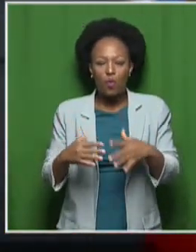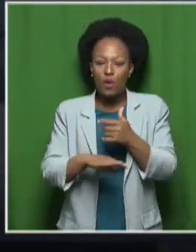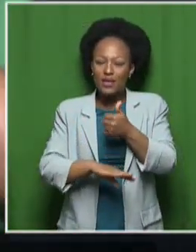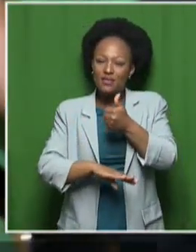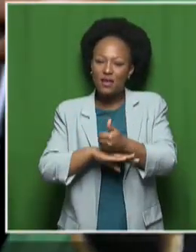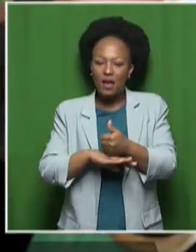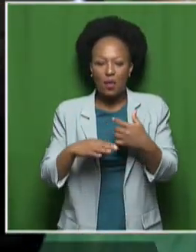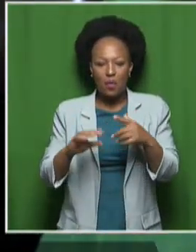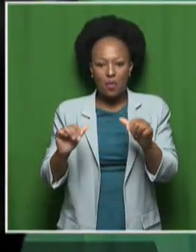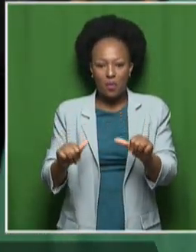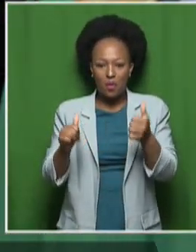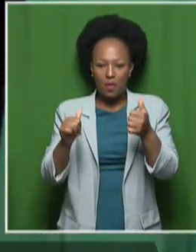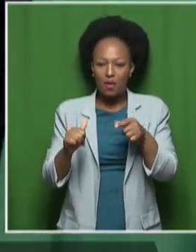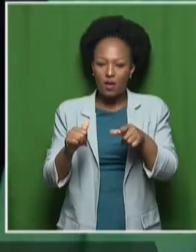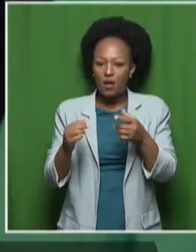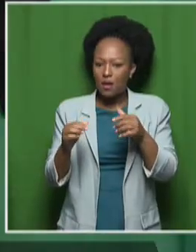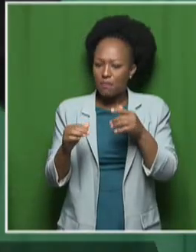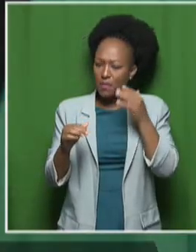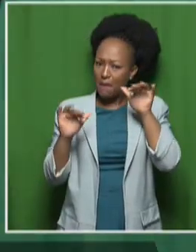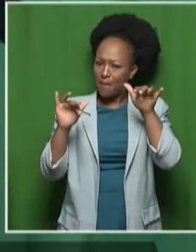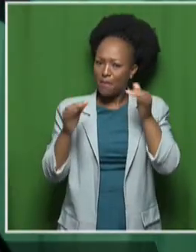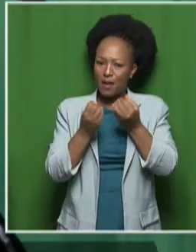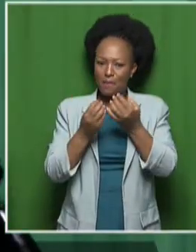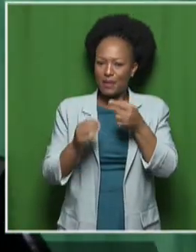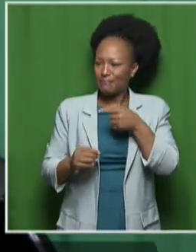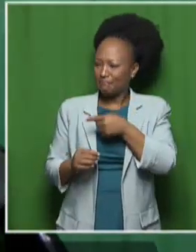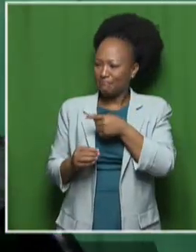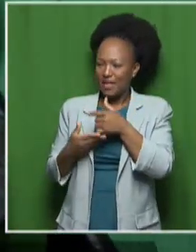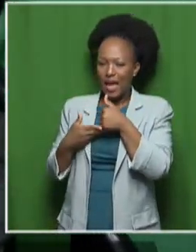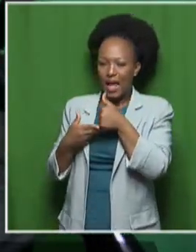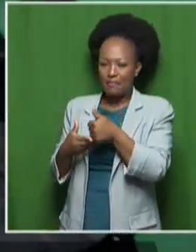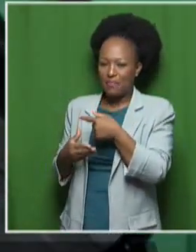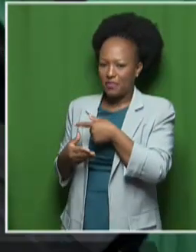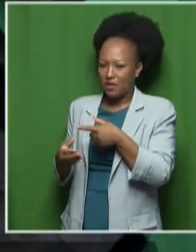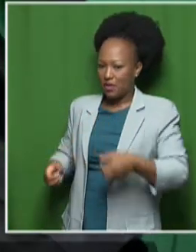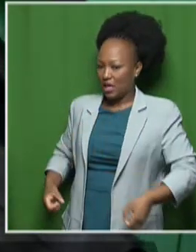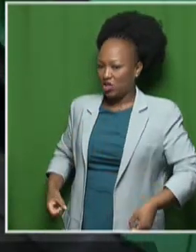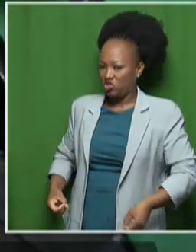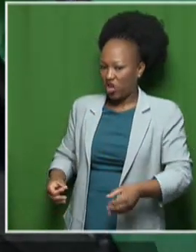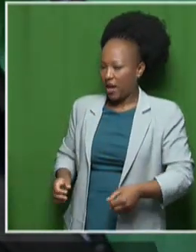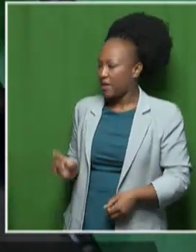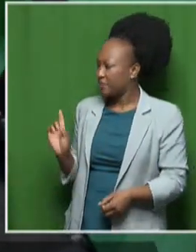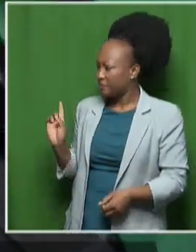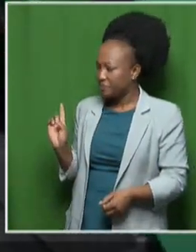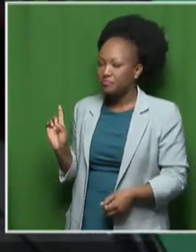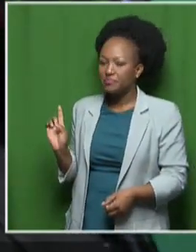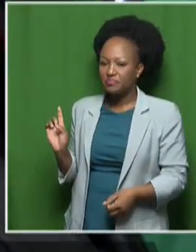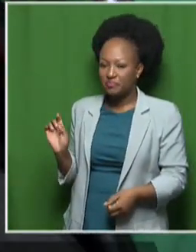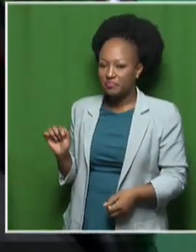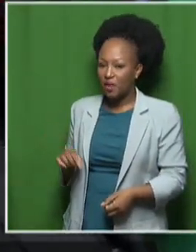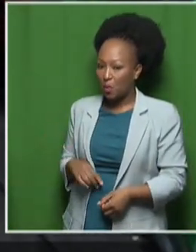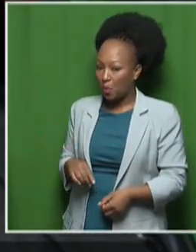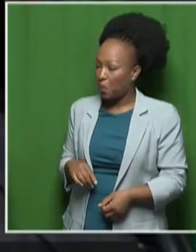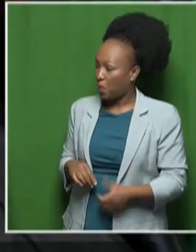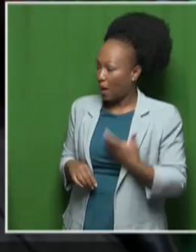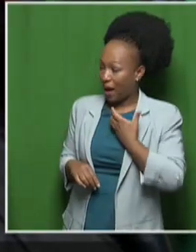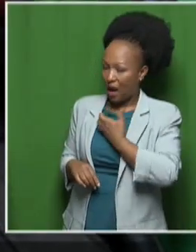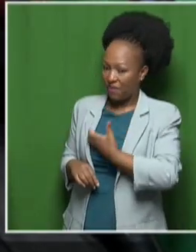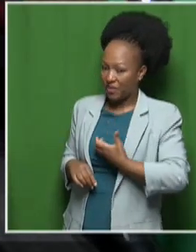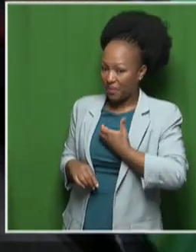chair. And I can only imagine how many people will be helped as a result of this. And it's super